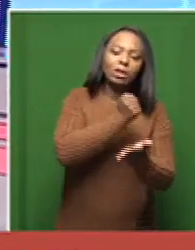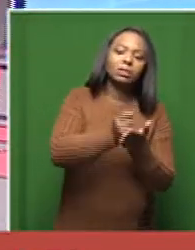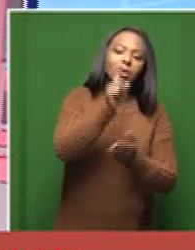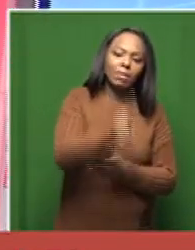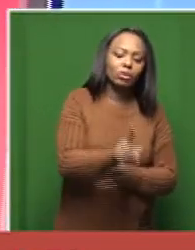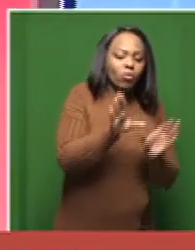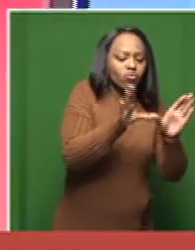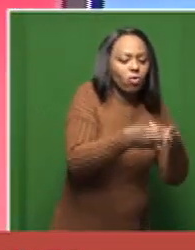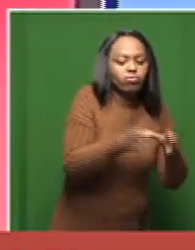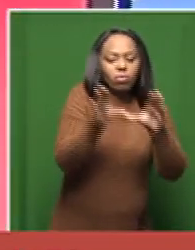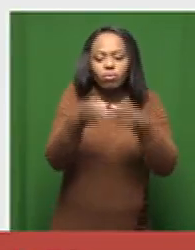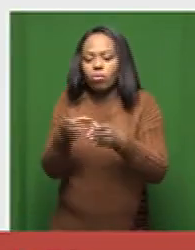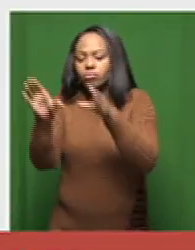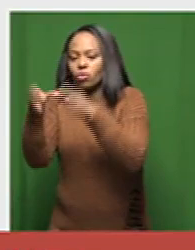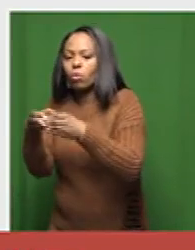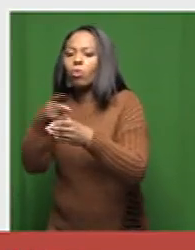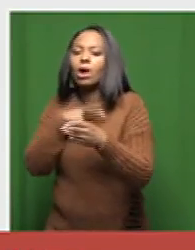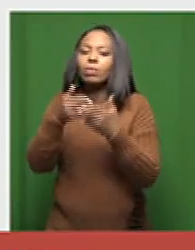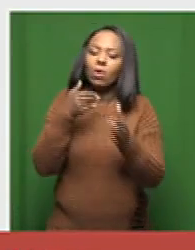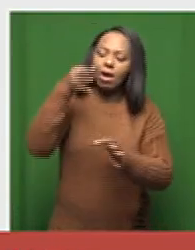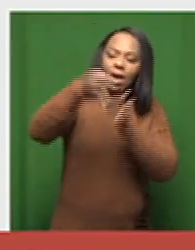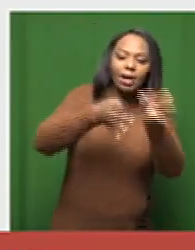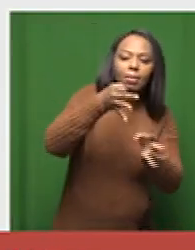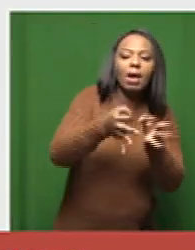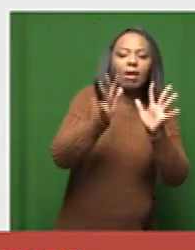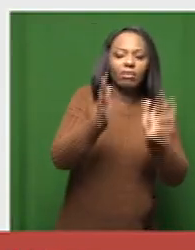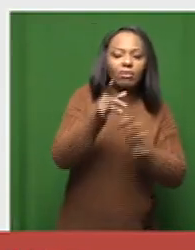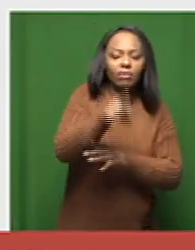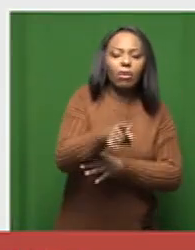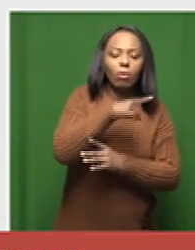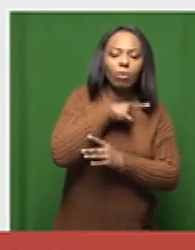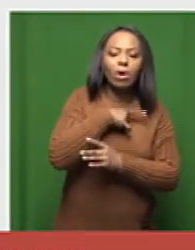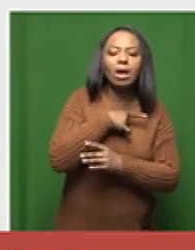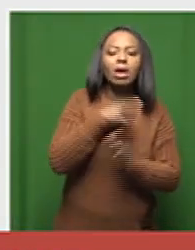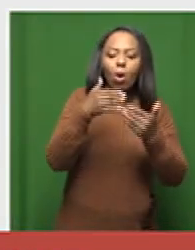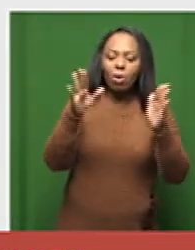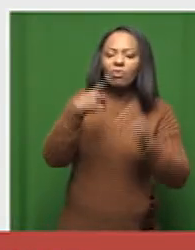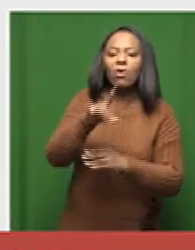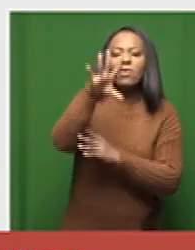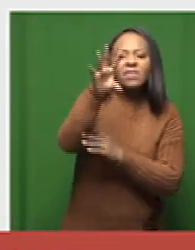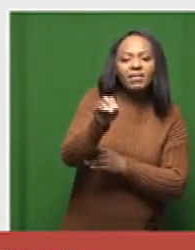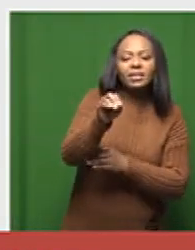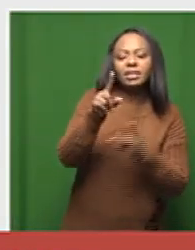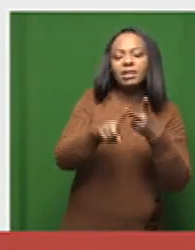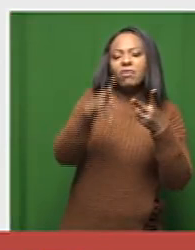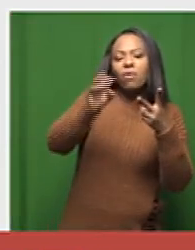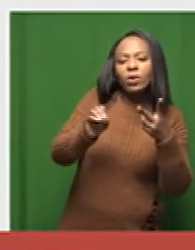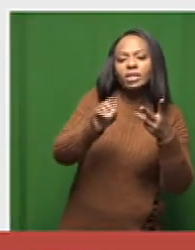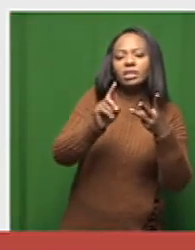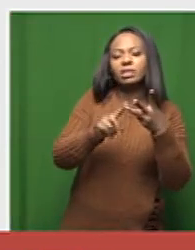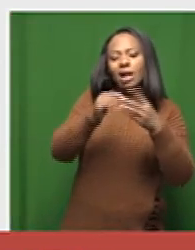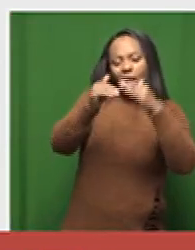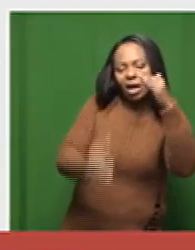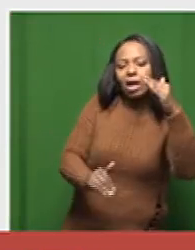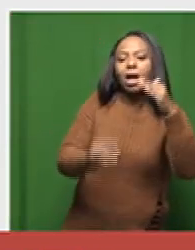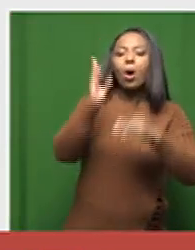that I outlined before. We will certainly be opening up to the 50 to 60 and then the 40 to 50 in that